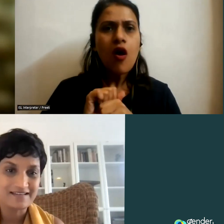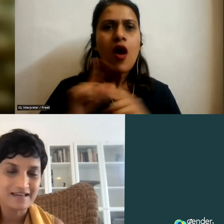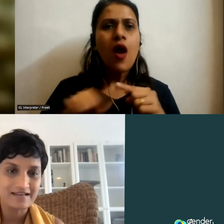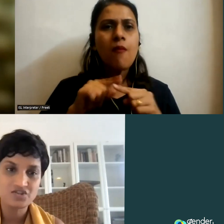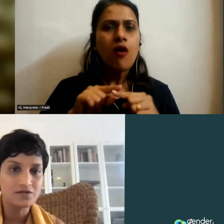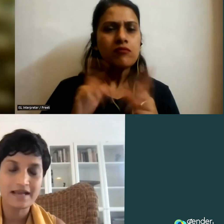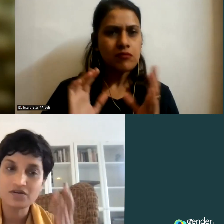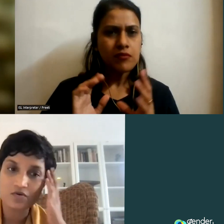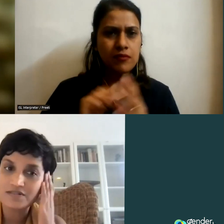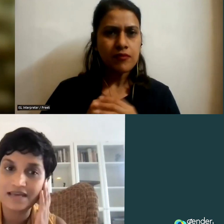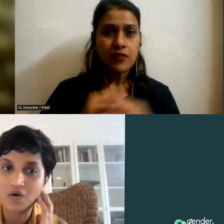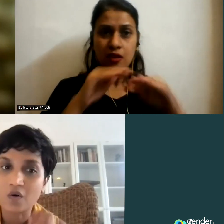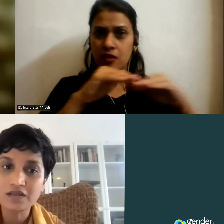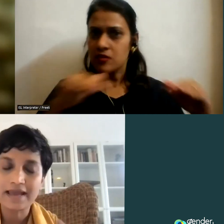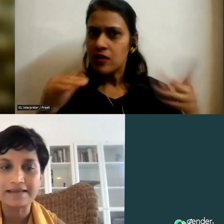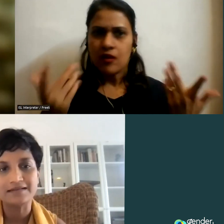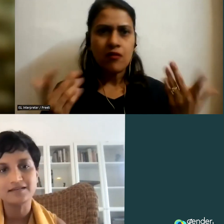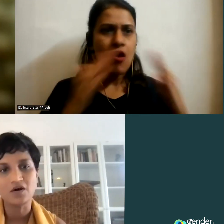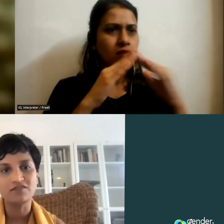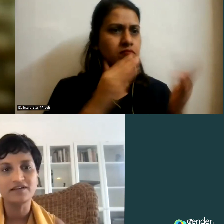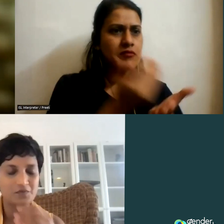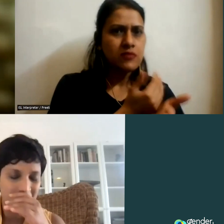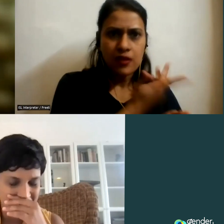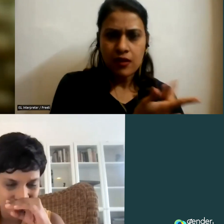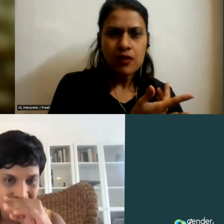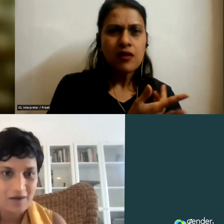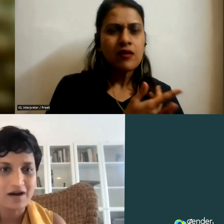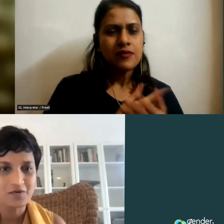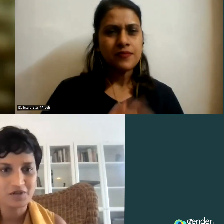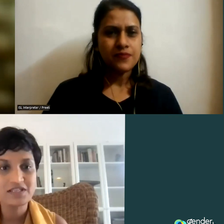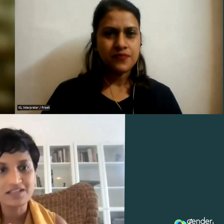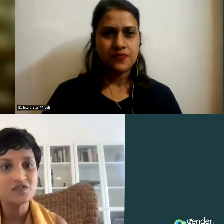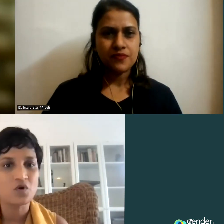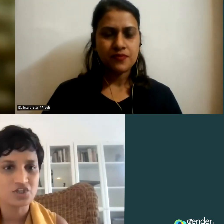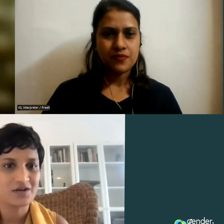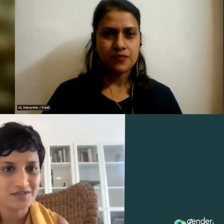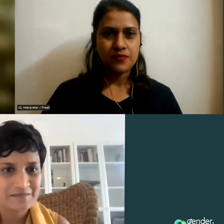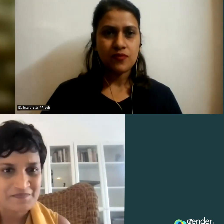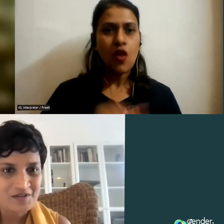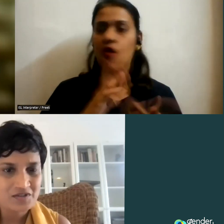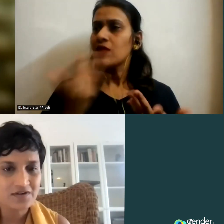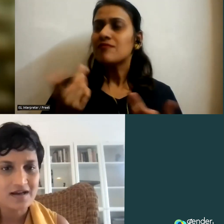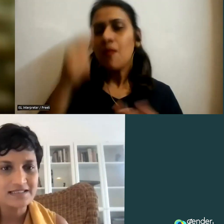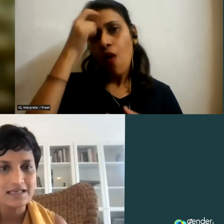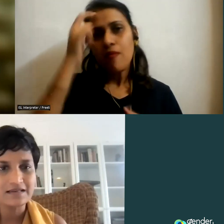Mm-hmm. And the children had no say at all. And the conflict was because everything was washed out. So they were asking